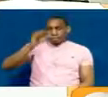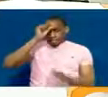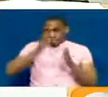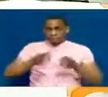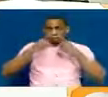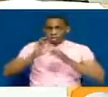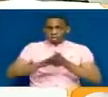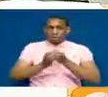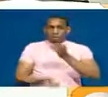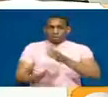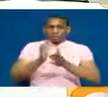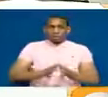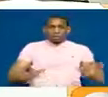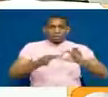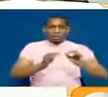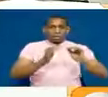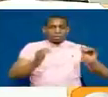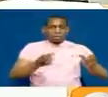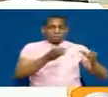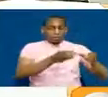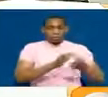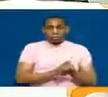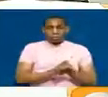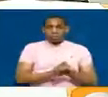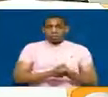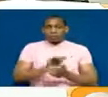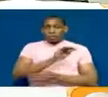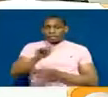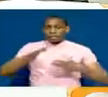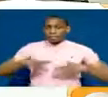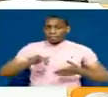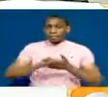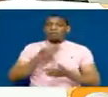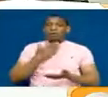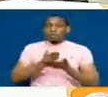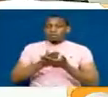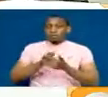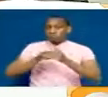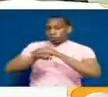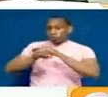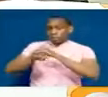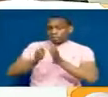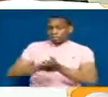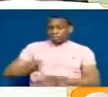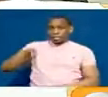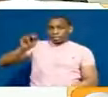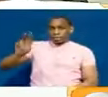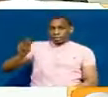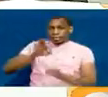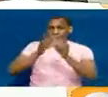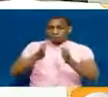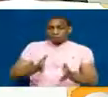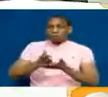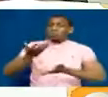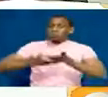announced the formation of the United Democratic Movement Party, asked those who want to make inroads to northern Kenya voters